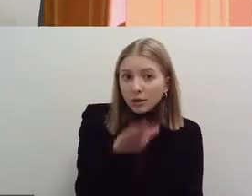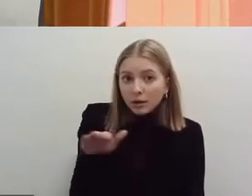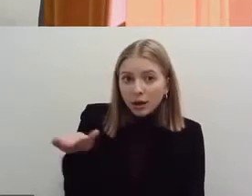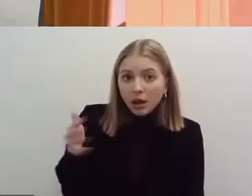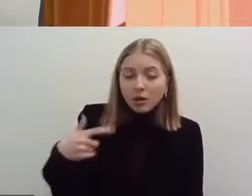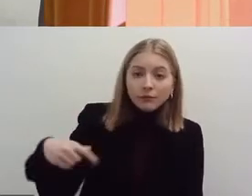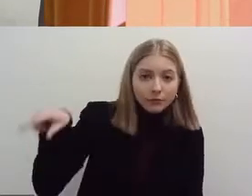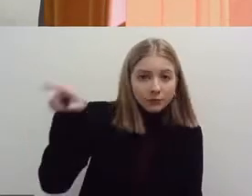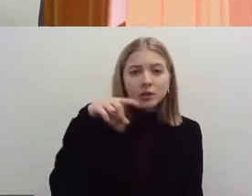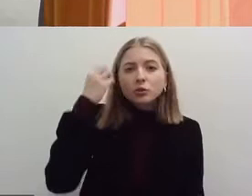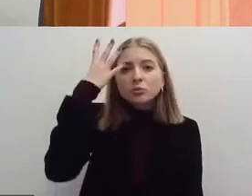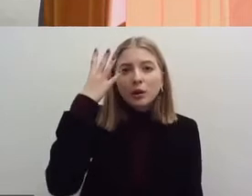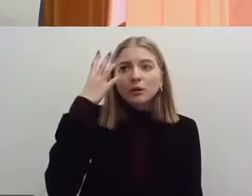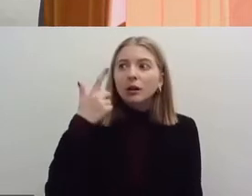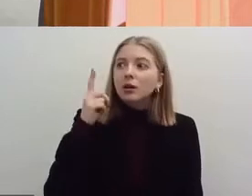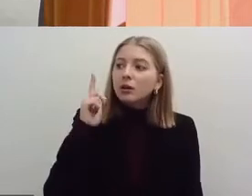the